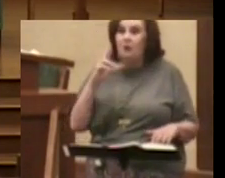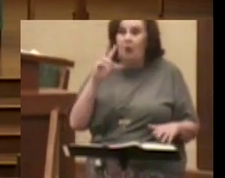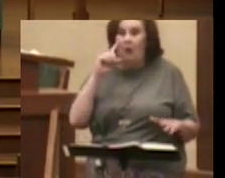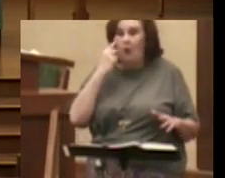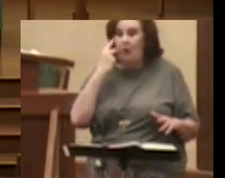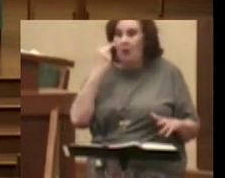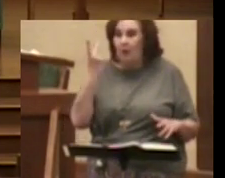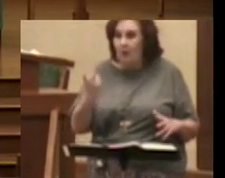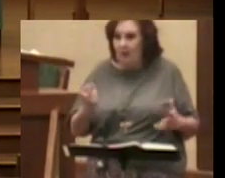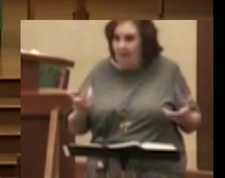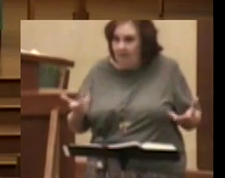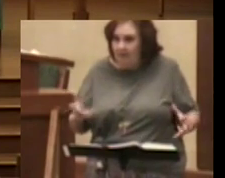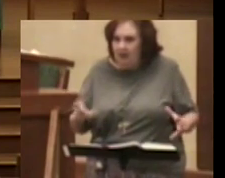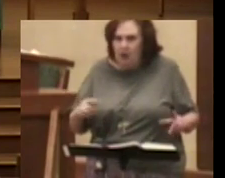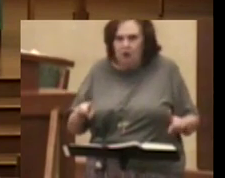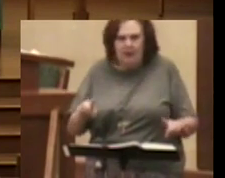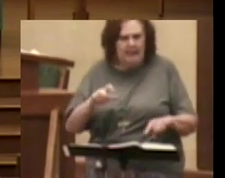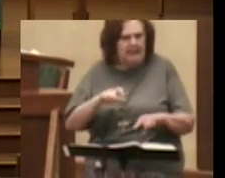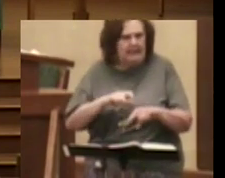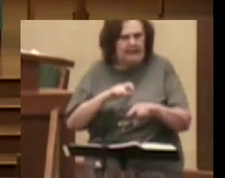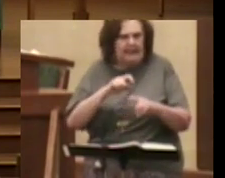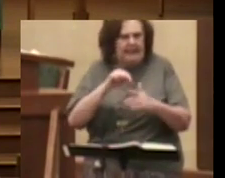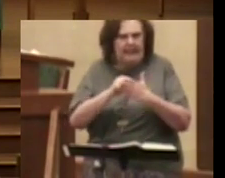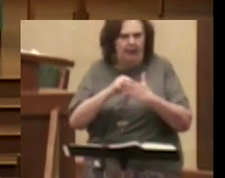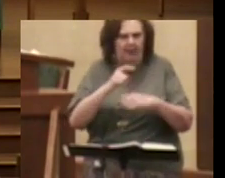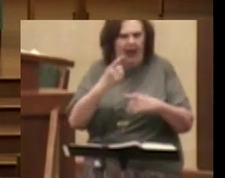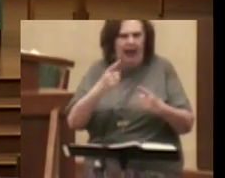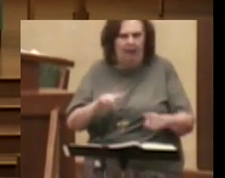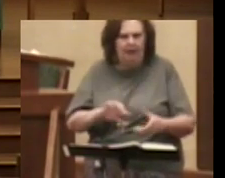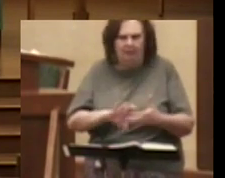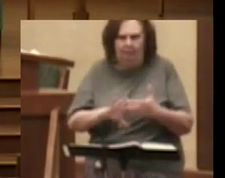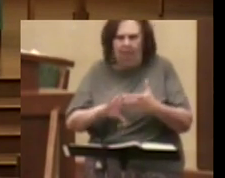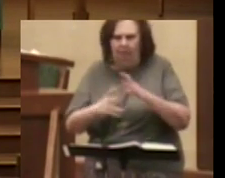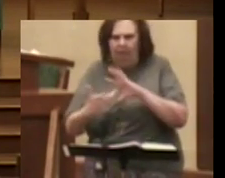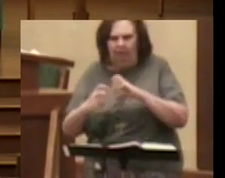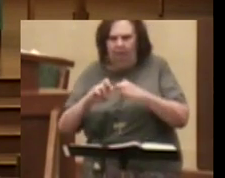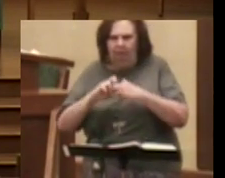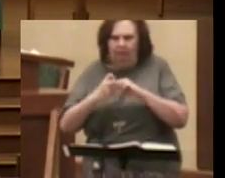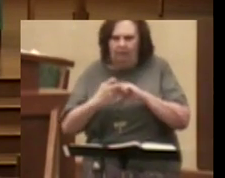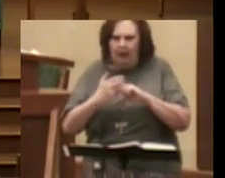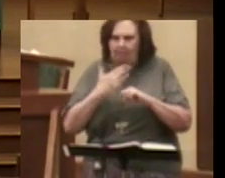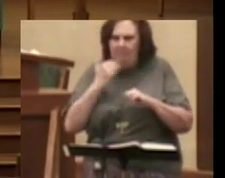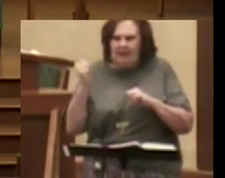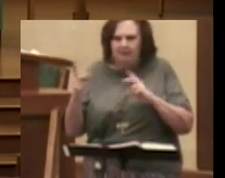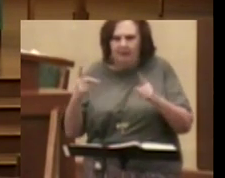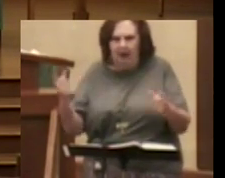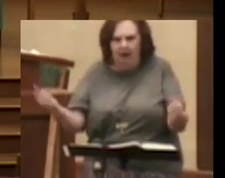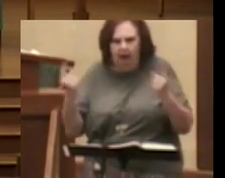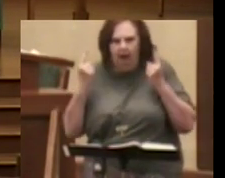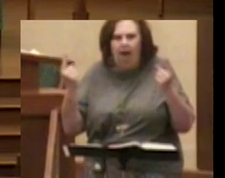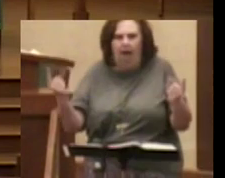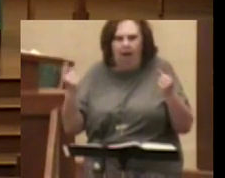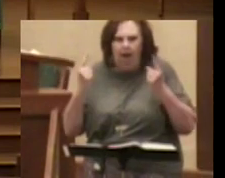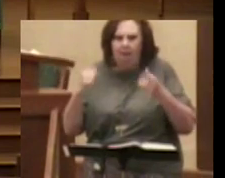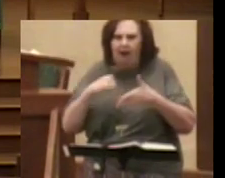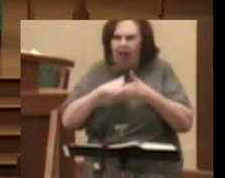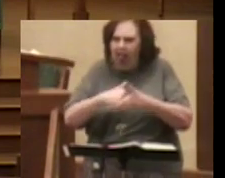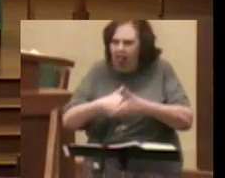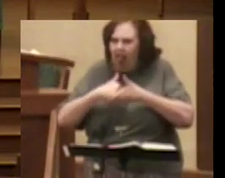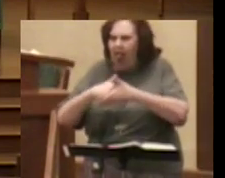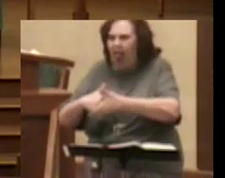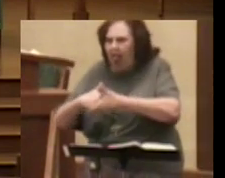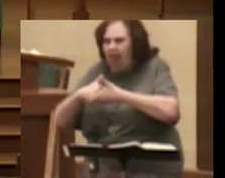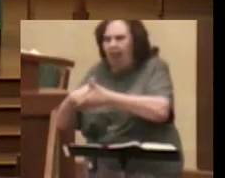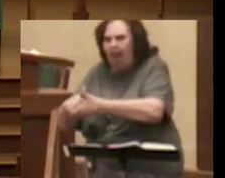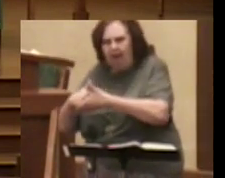witnessed, in times of crisis, it seems the best of people come out, people helping one another in times